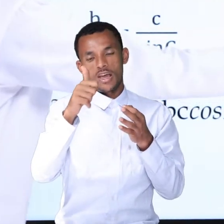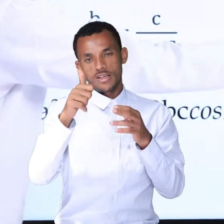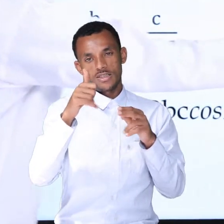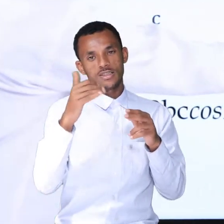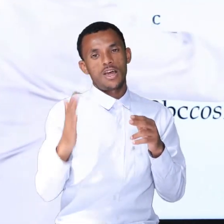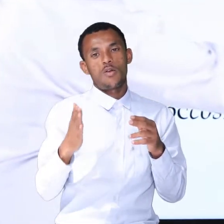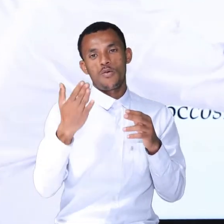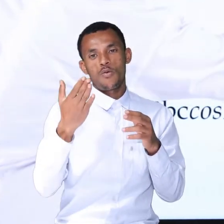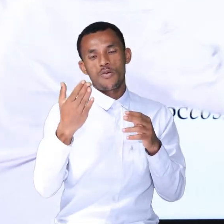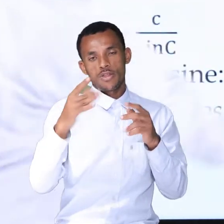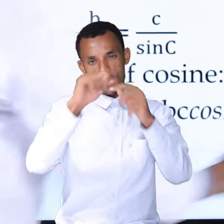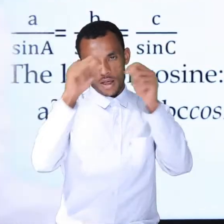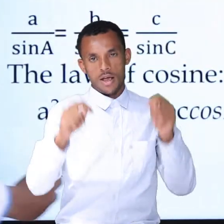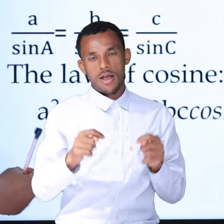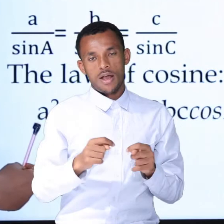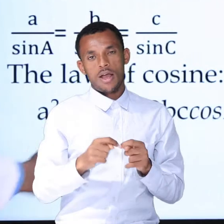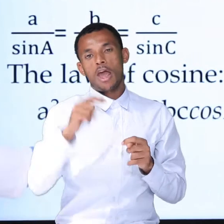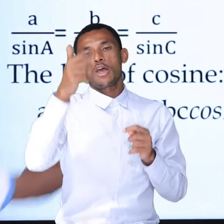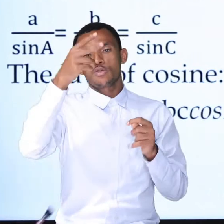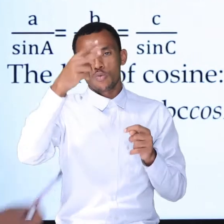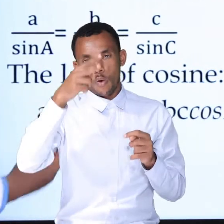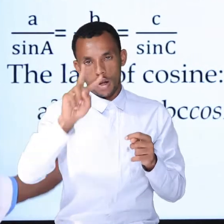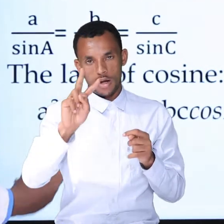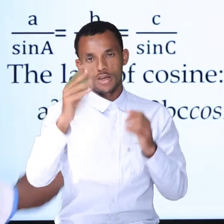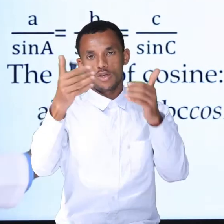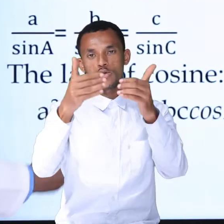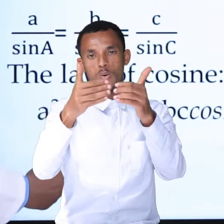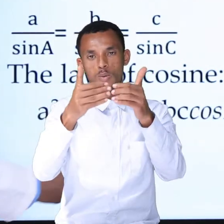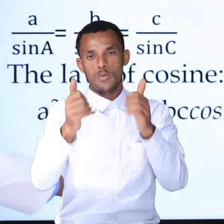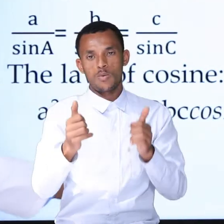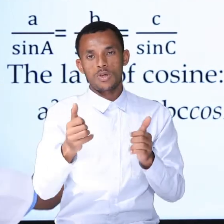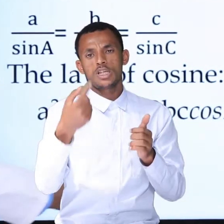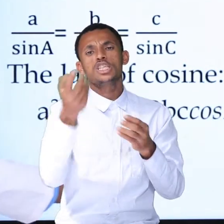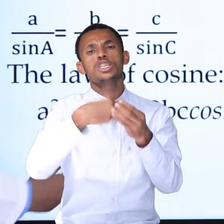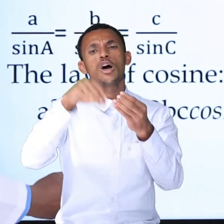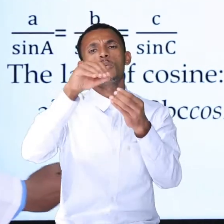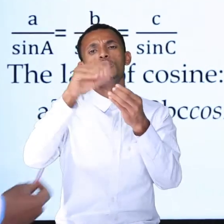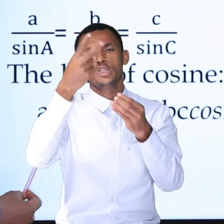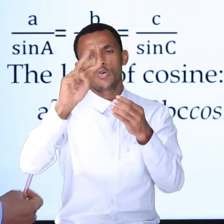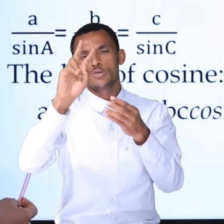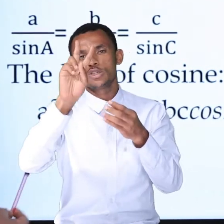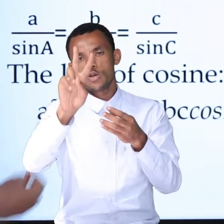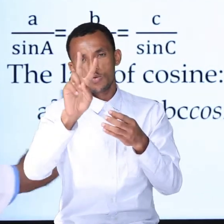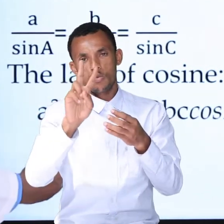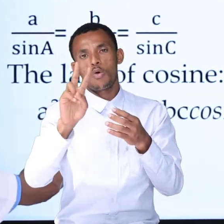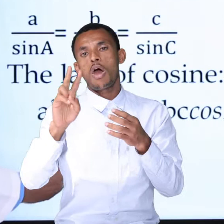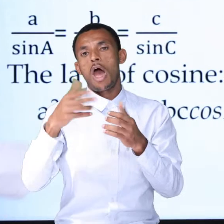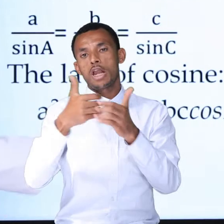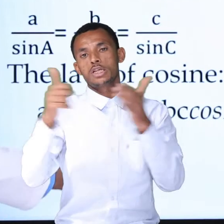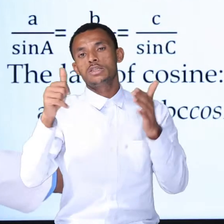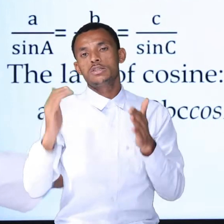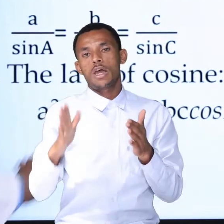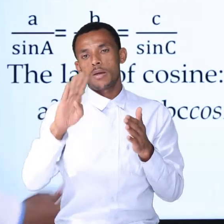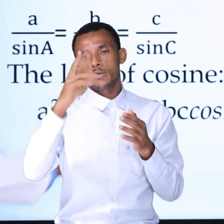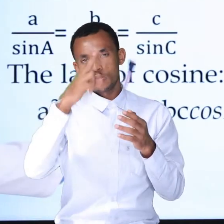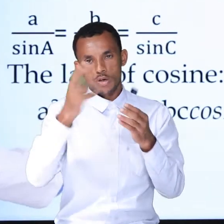triangle. Say A squared is equal to the sum of the square of the two adjacent sides, B squared